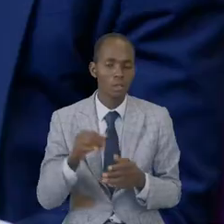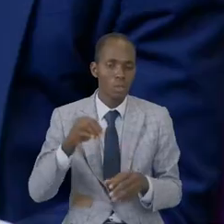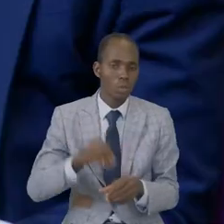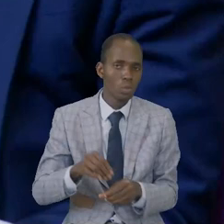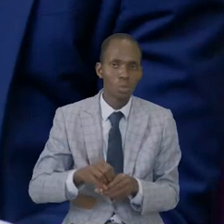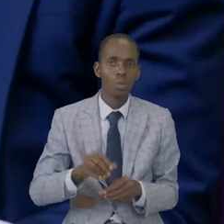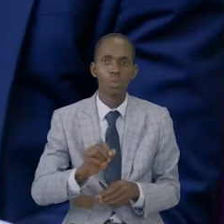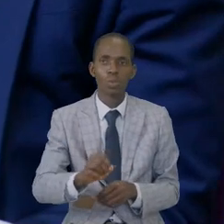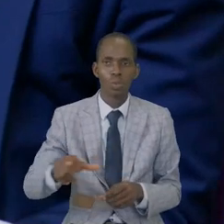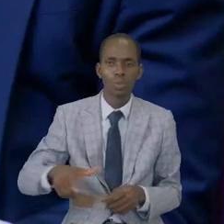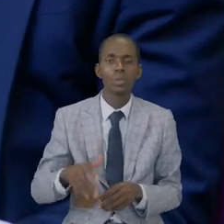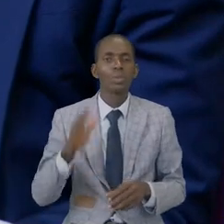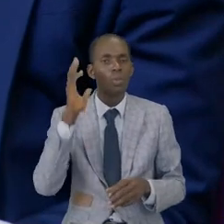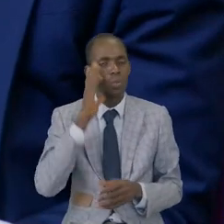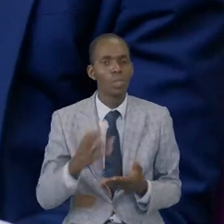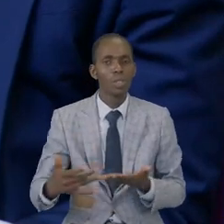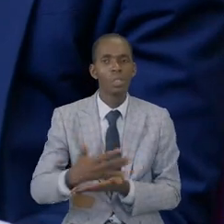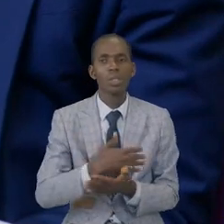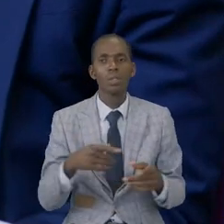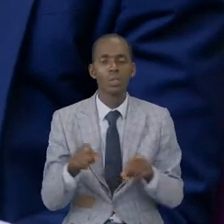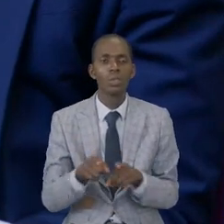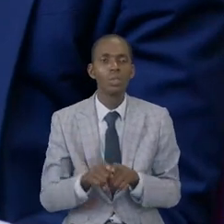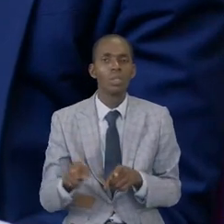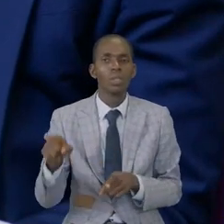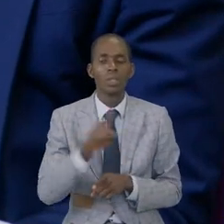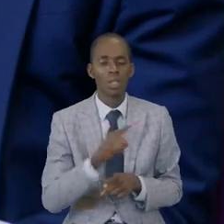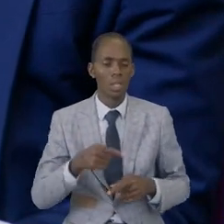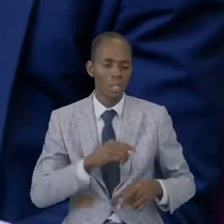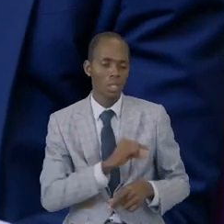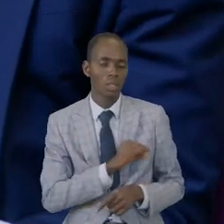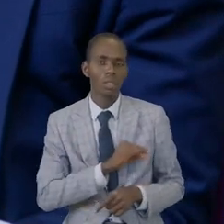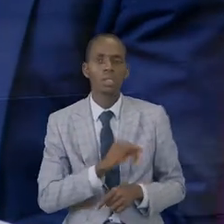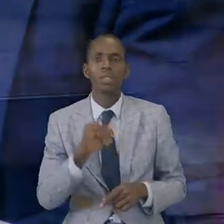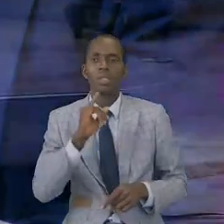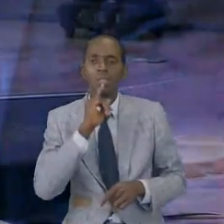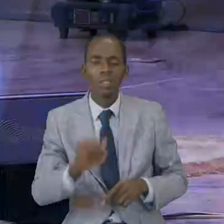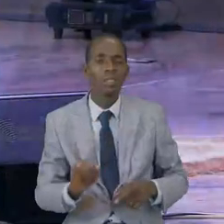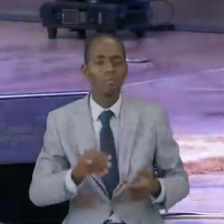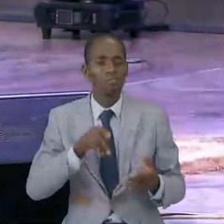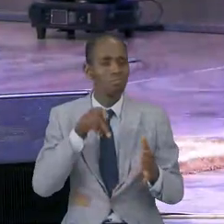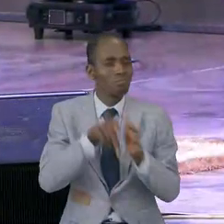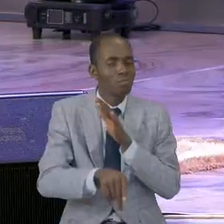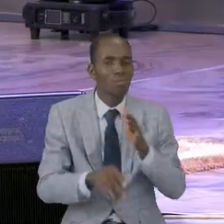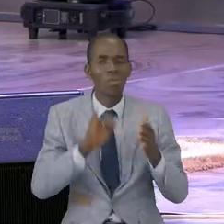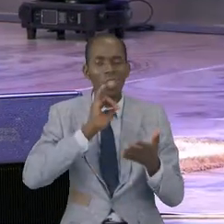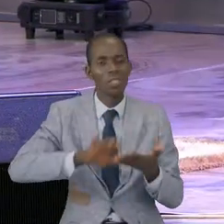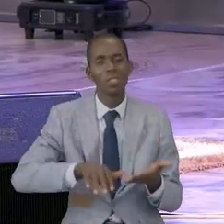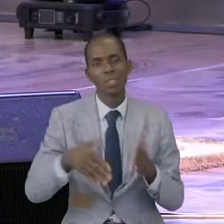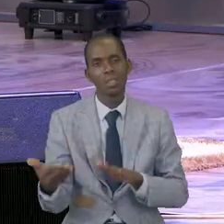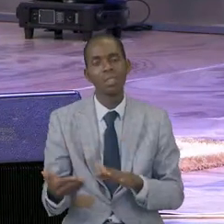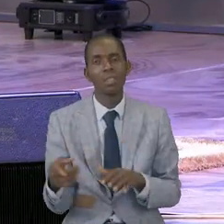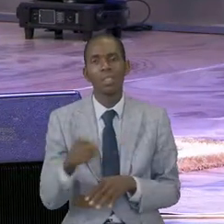reap. Even then, their conscience is seared, they are sold to the flesh, they are sold